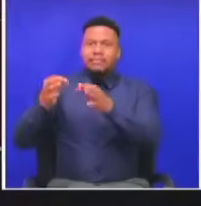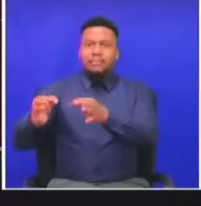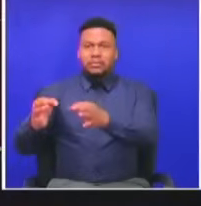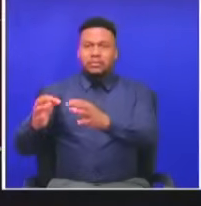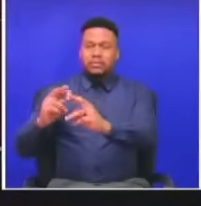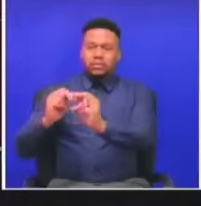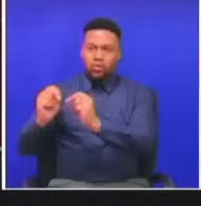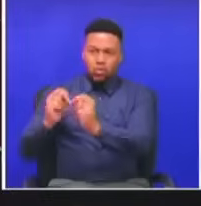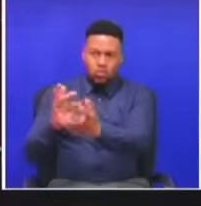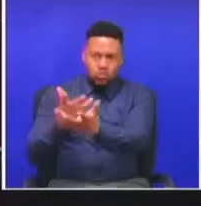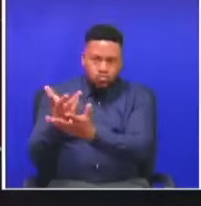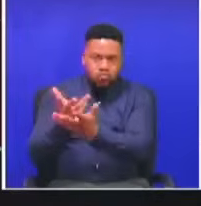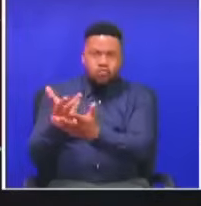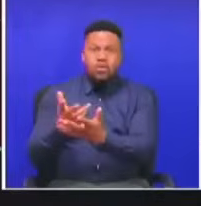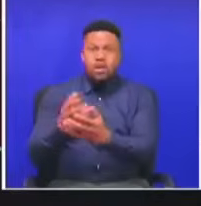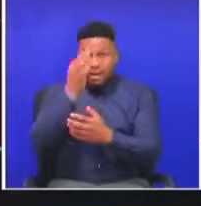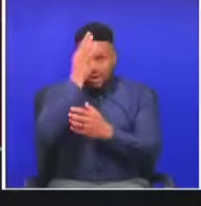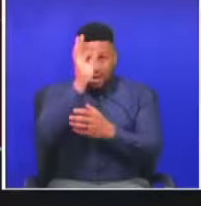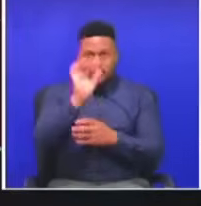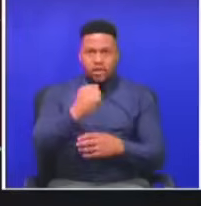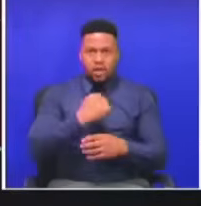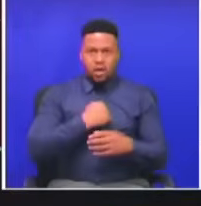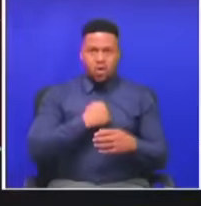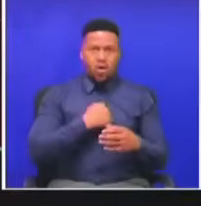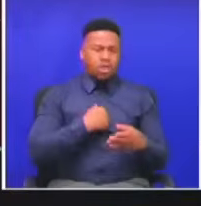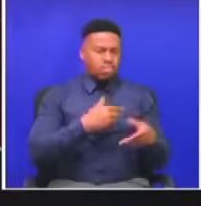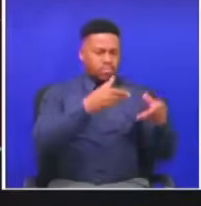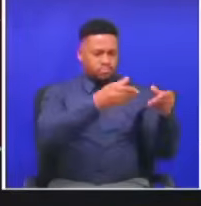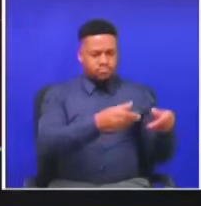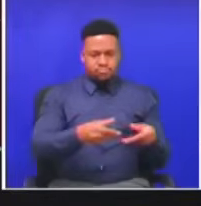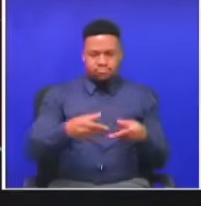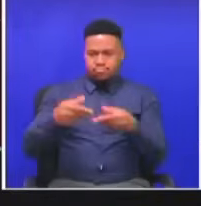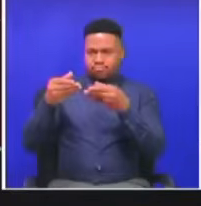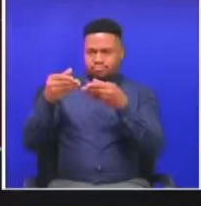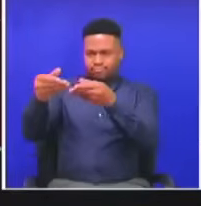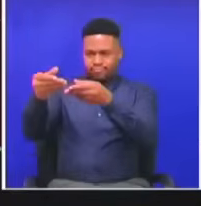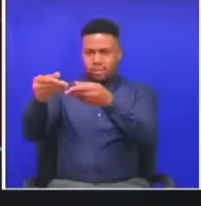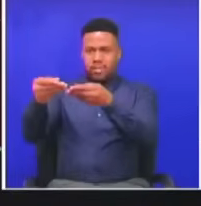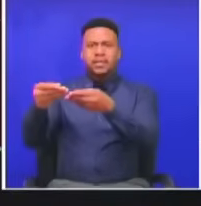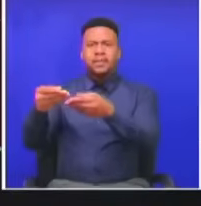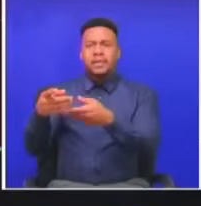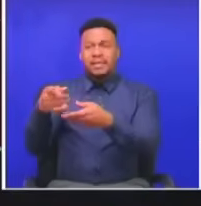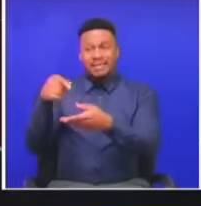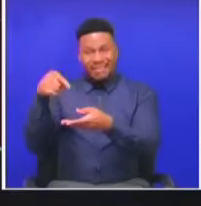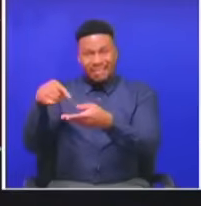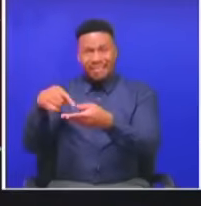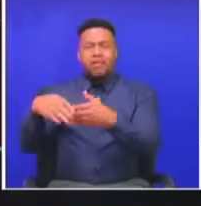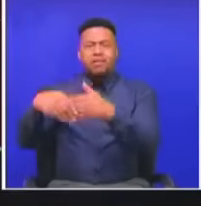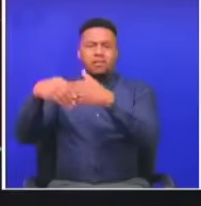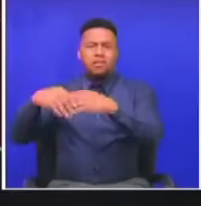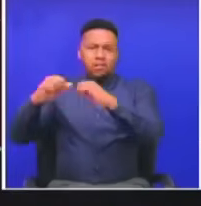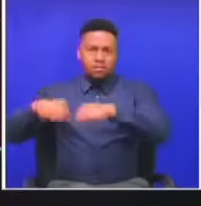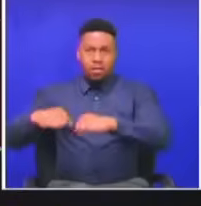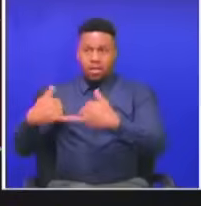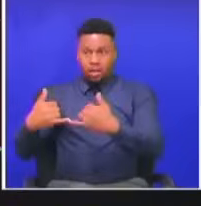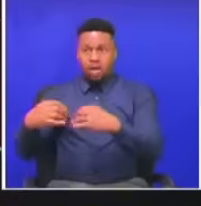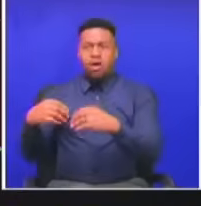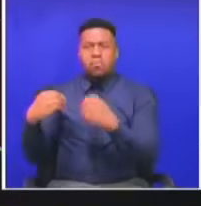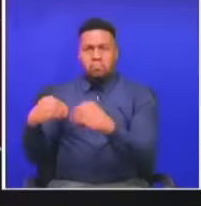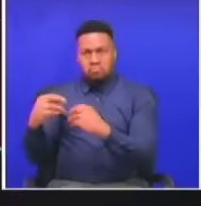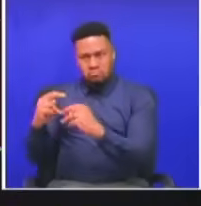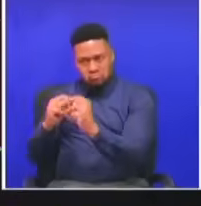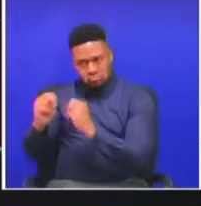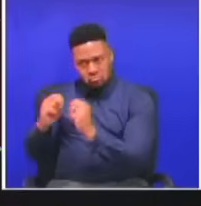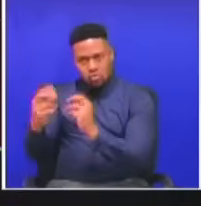government submitted a mutually beneficial trade and investment package on a basis of negotiations with the United